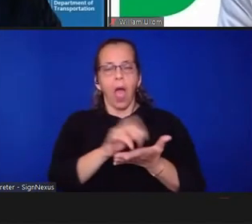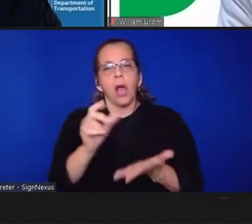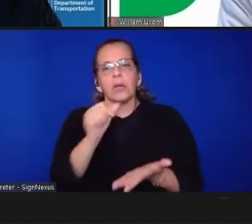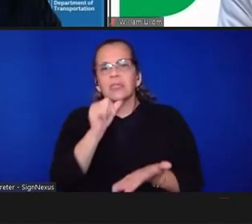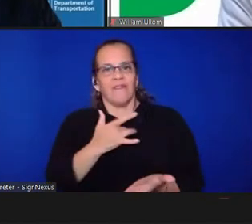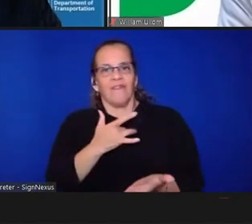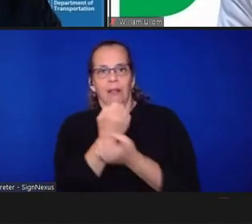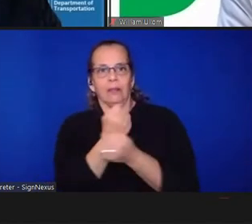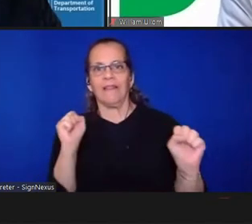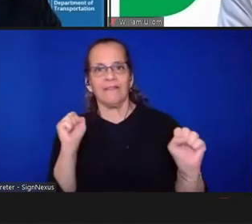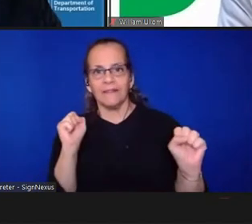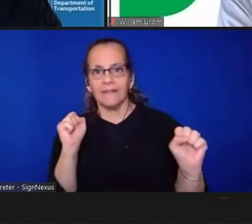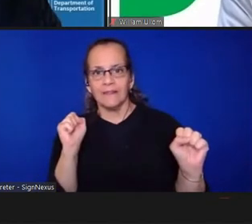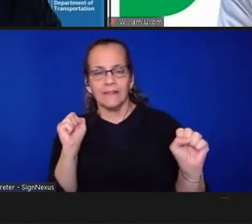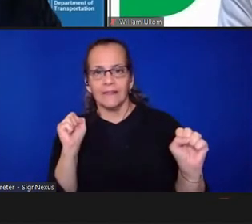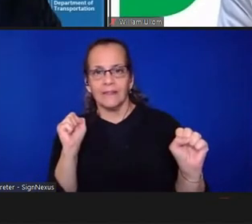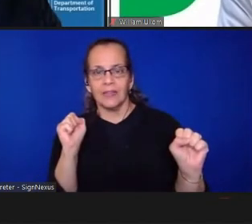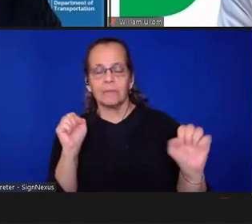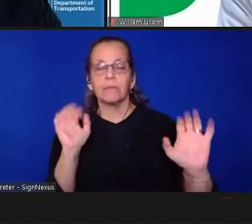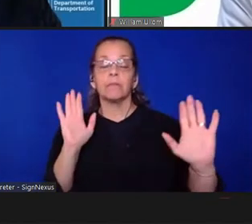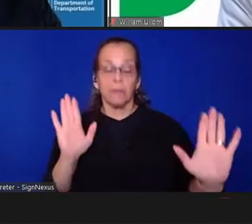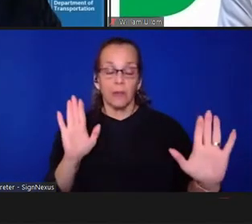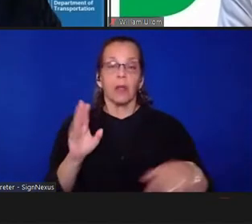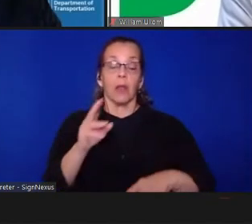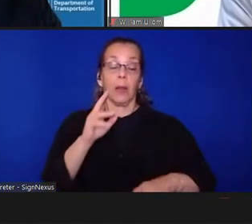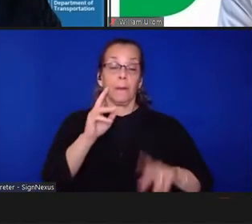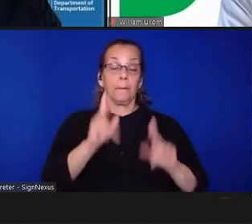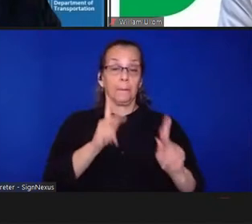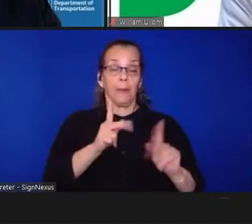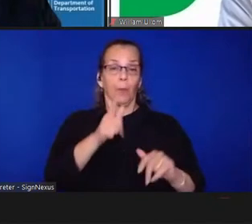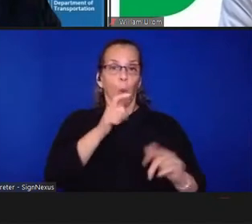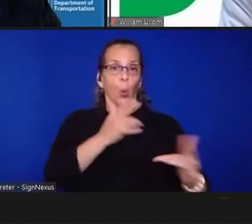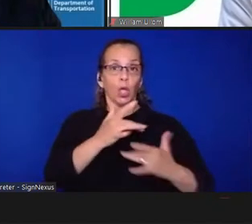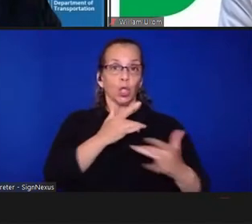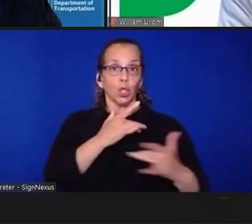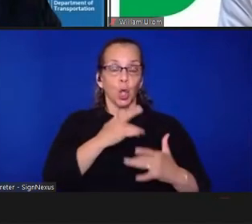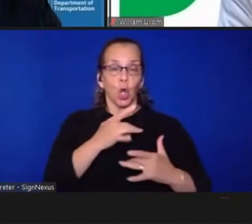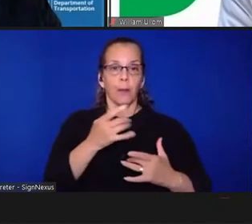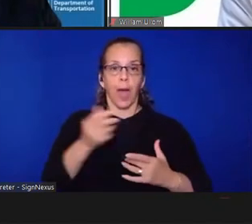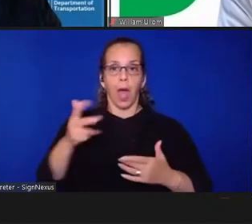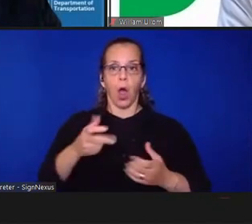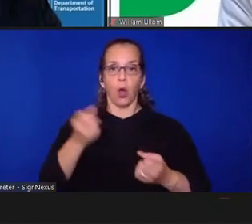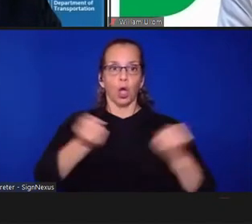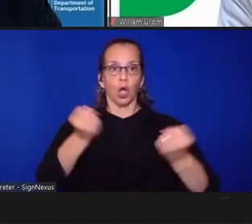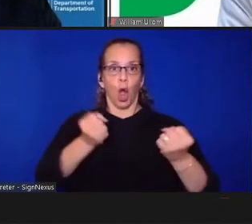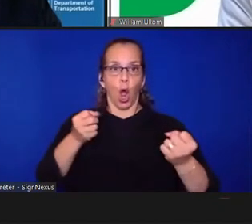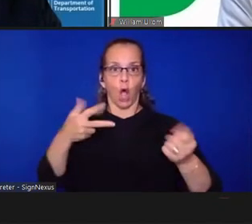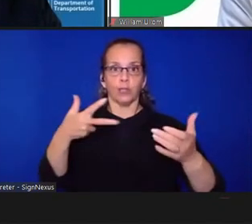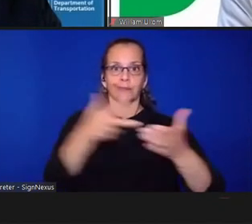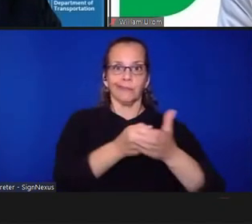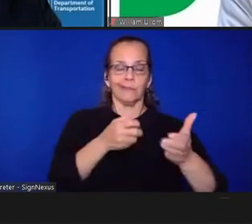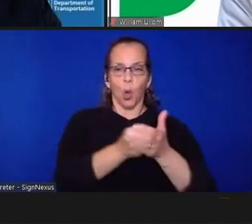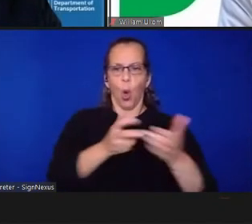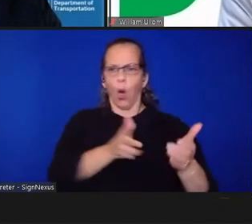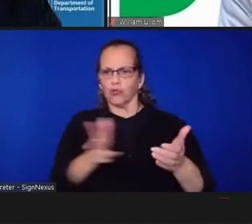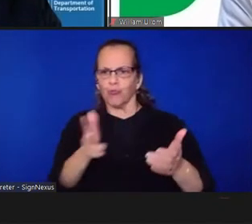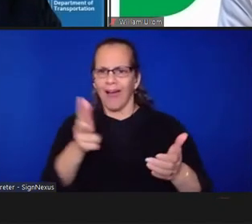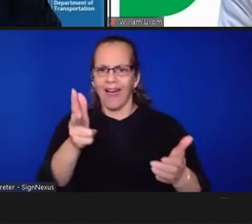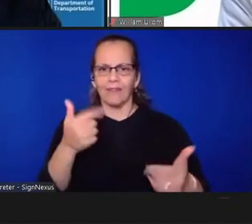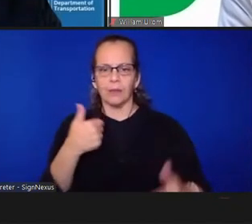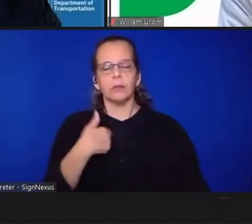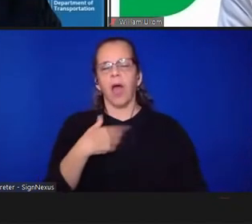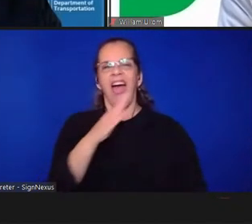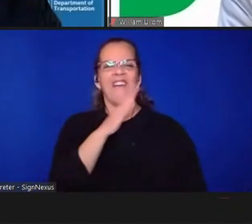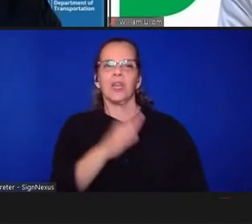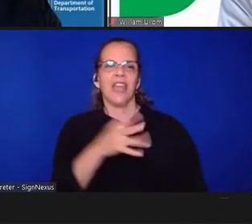place to be as far as the people who are concerned with motorists hitting people or going on the curbs I've never hit a